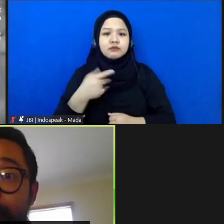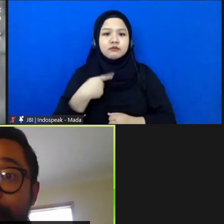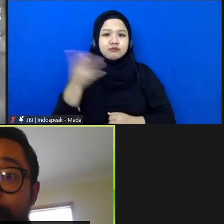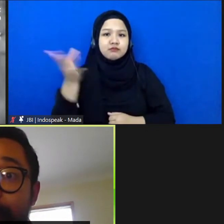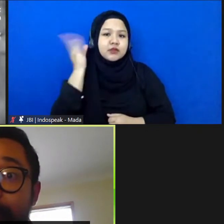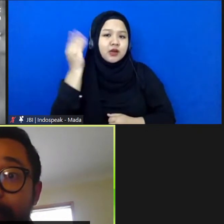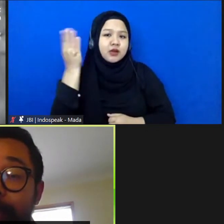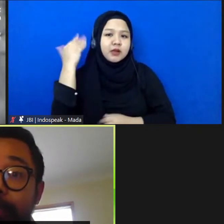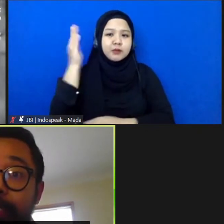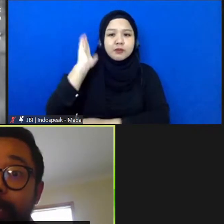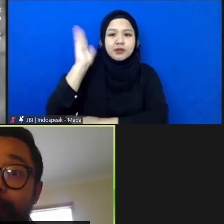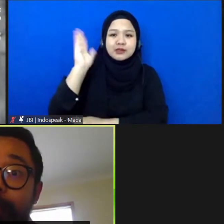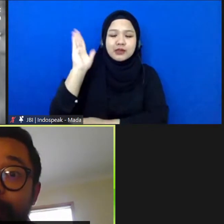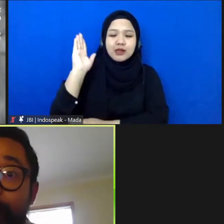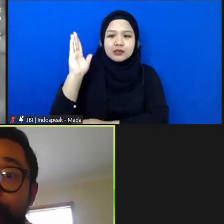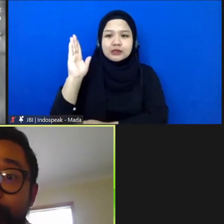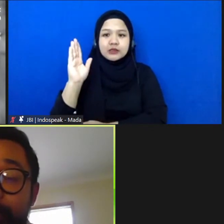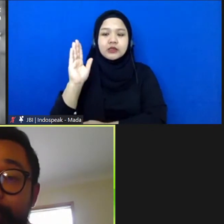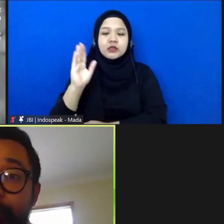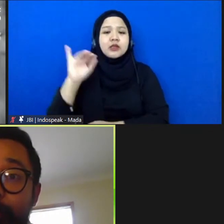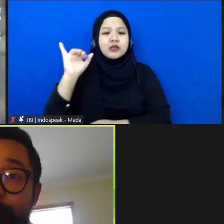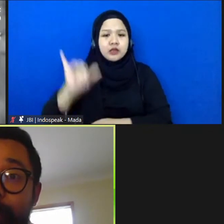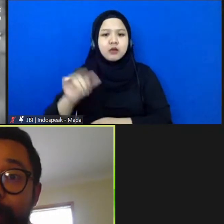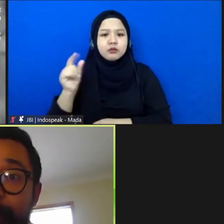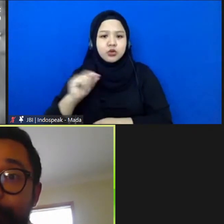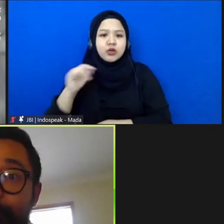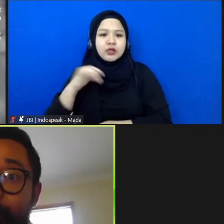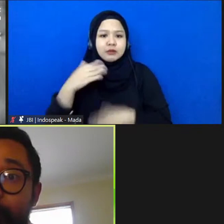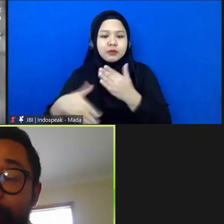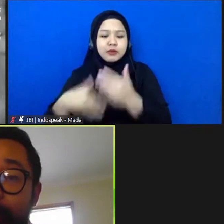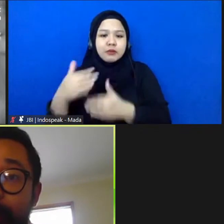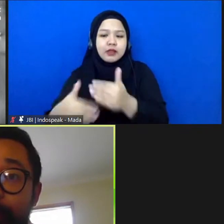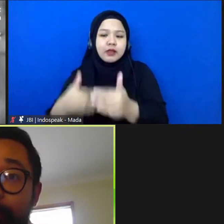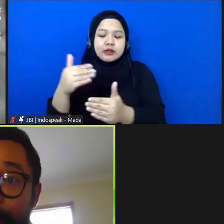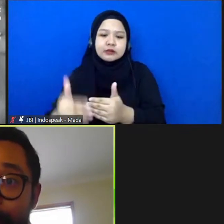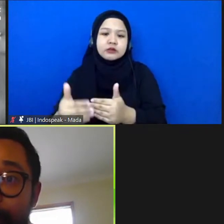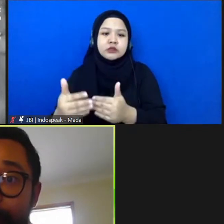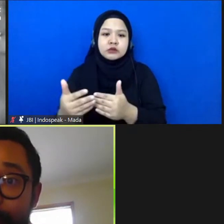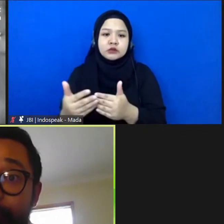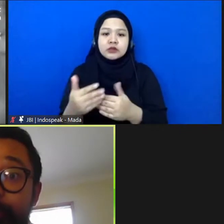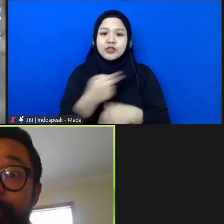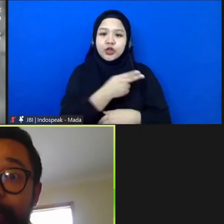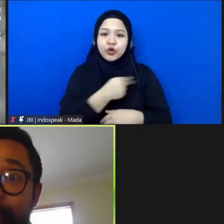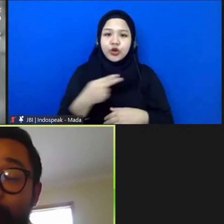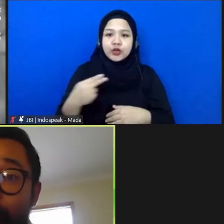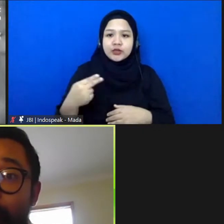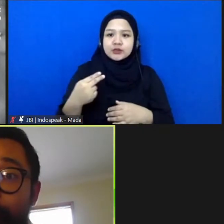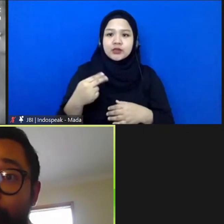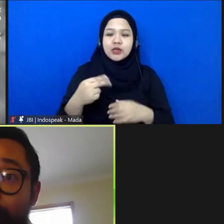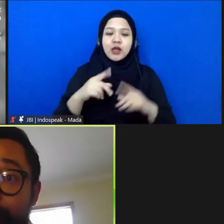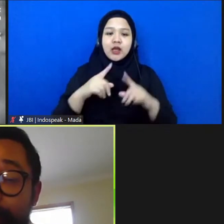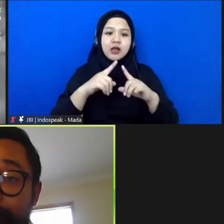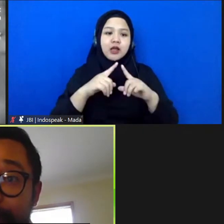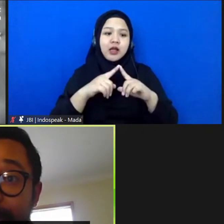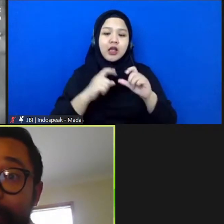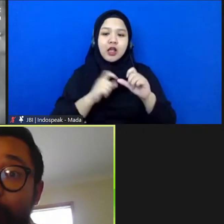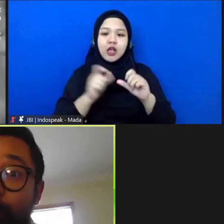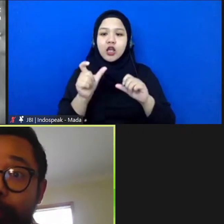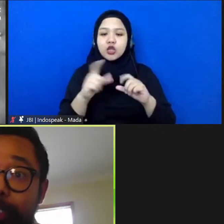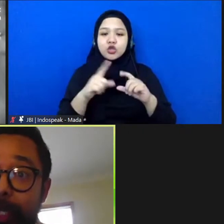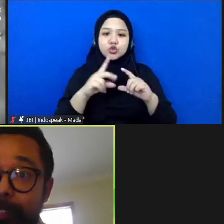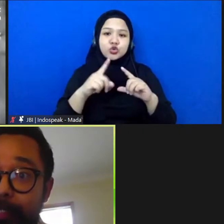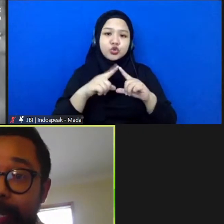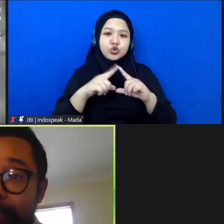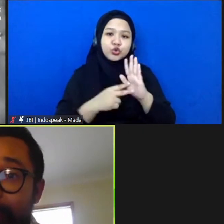presentation, indeed the implementation of Indonesian Health Insurance Scheme, or we call it JKN